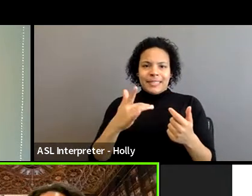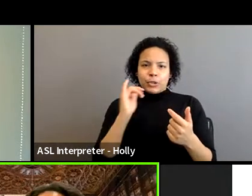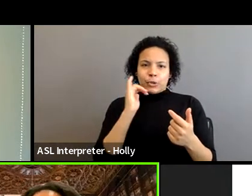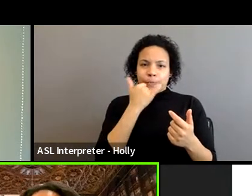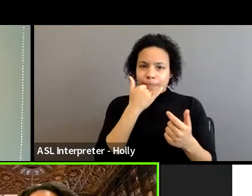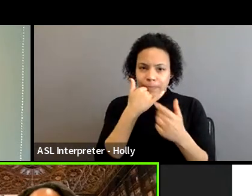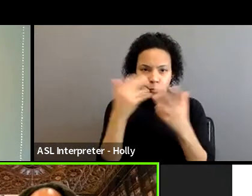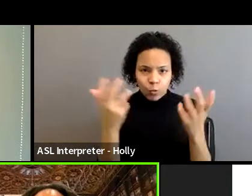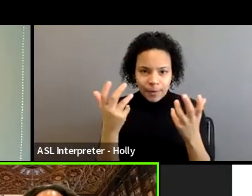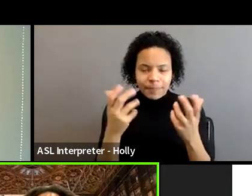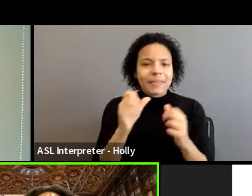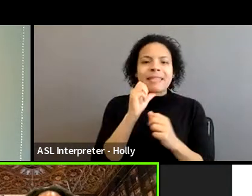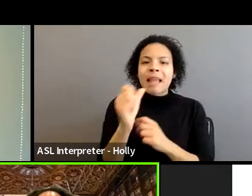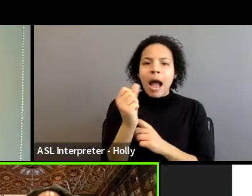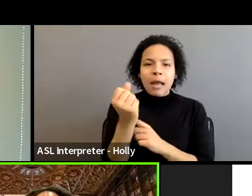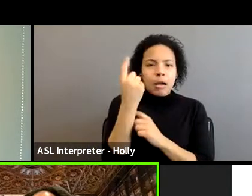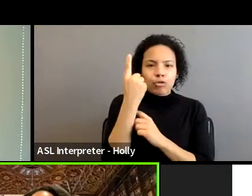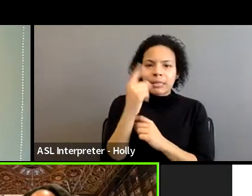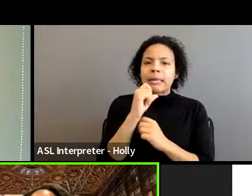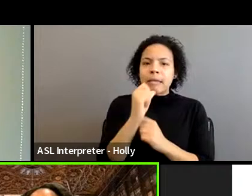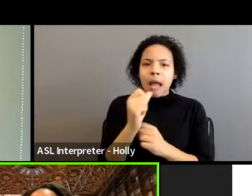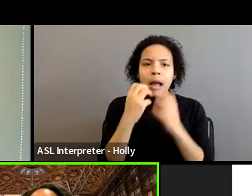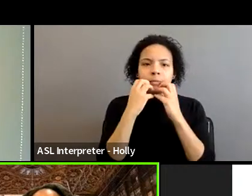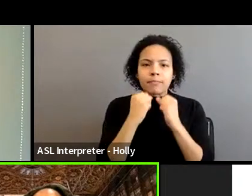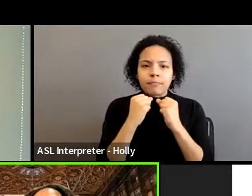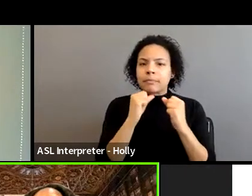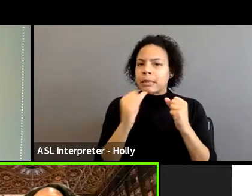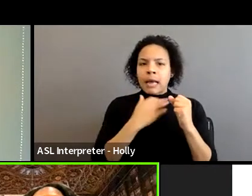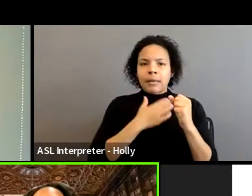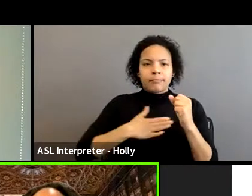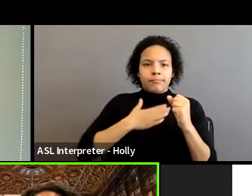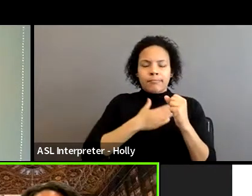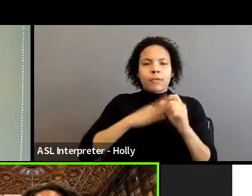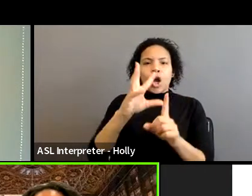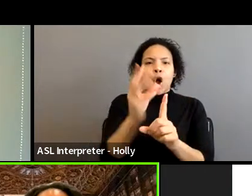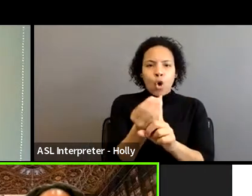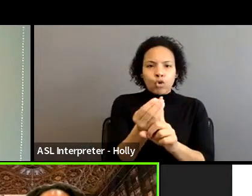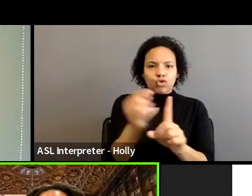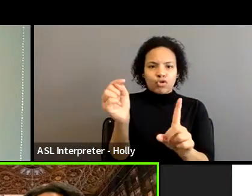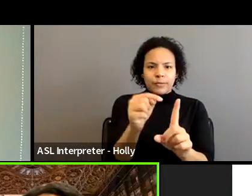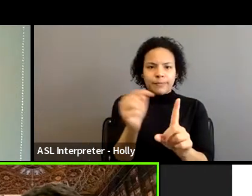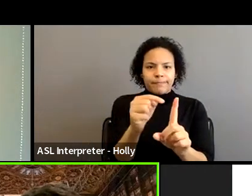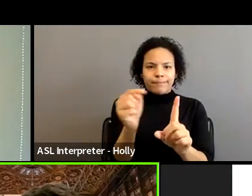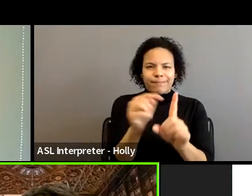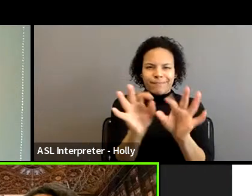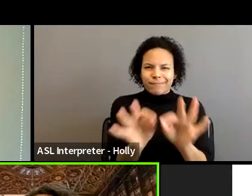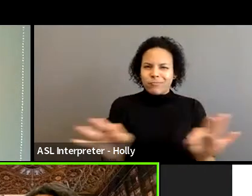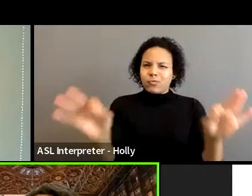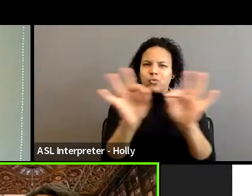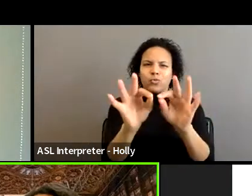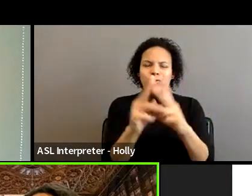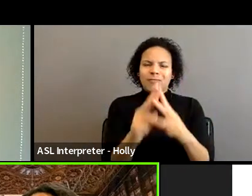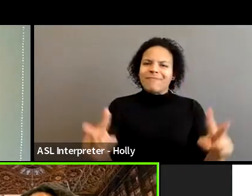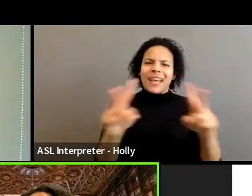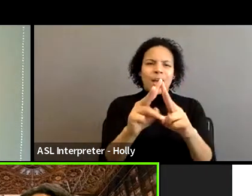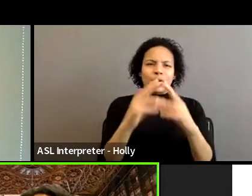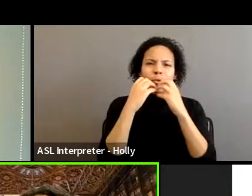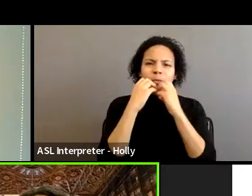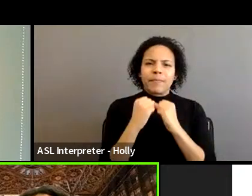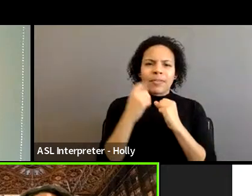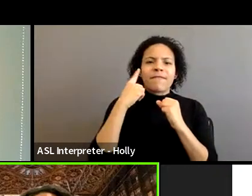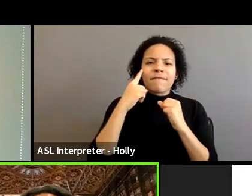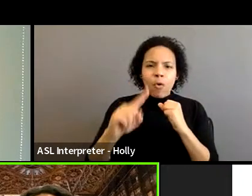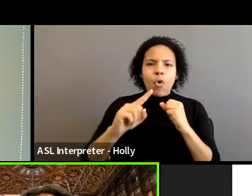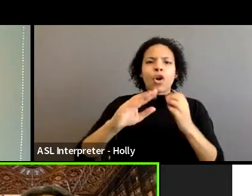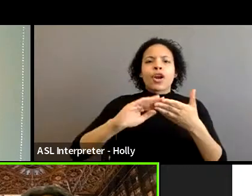Cultural capital, that is an absolute form of wealth in communities of color. Okay, in